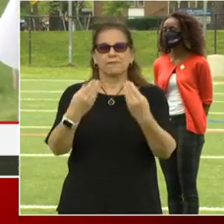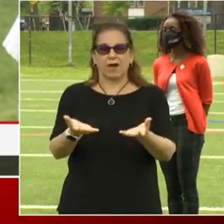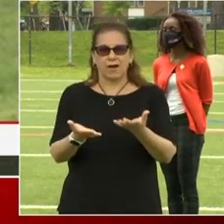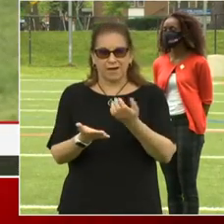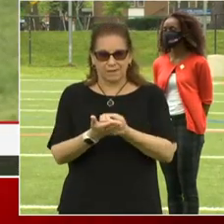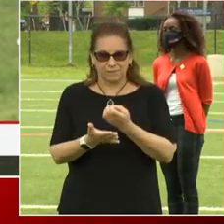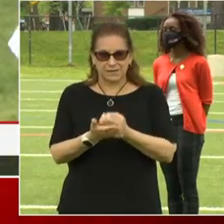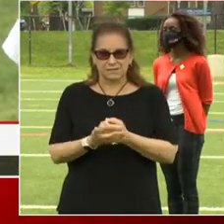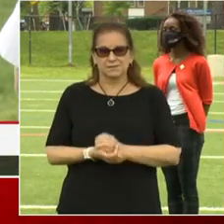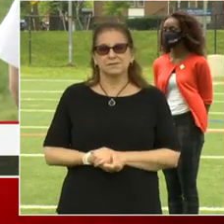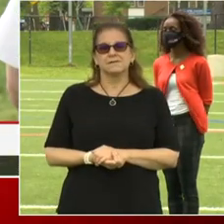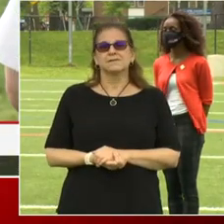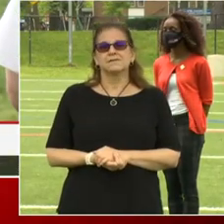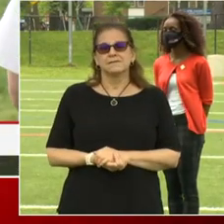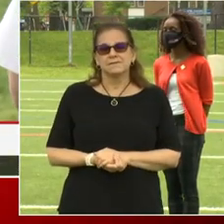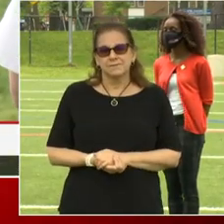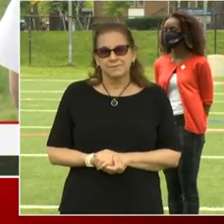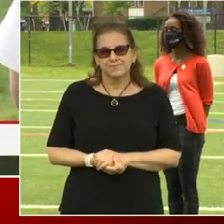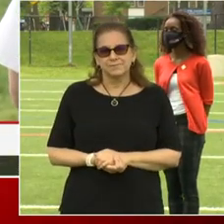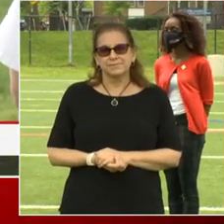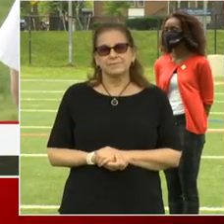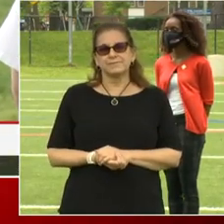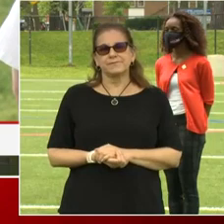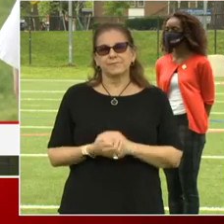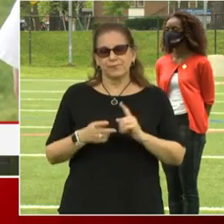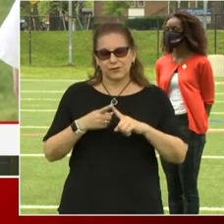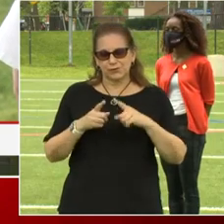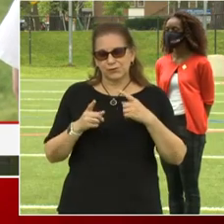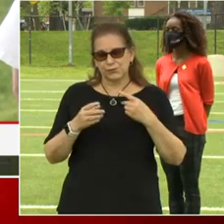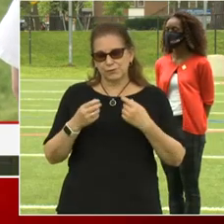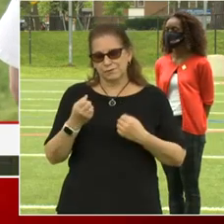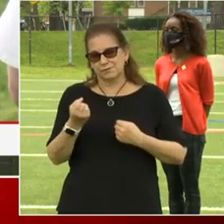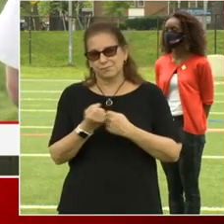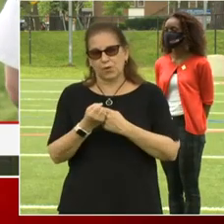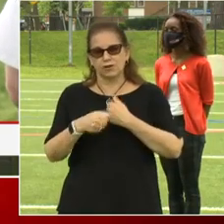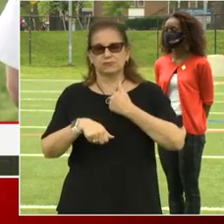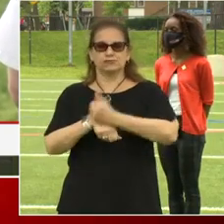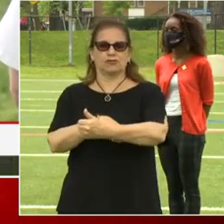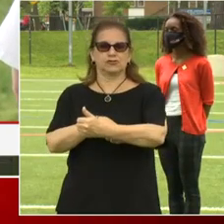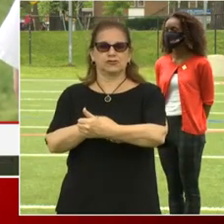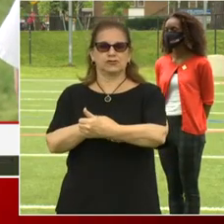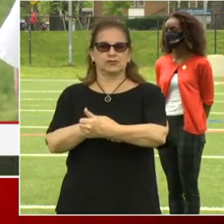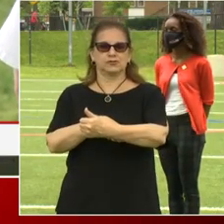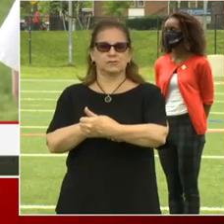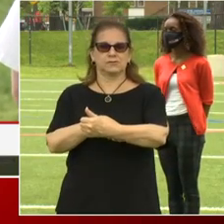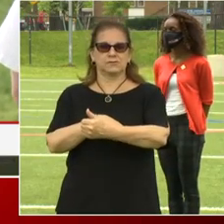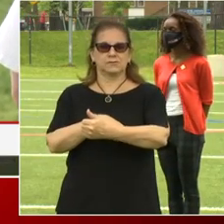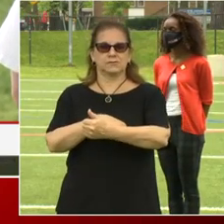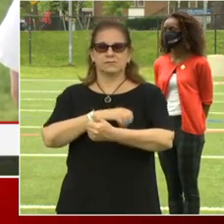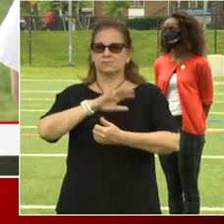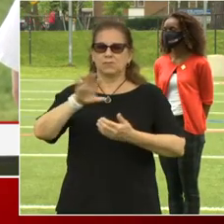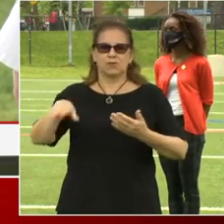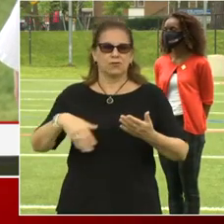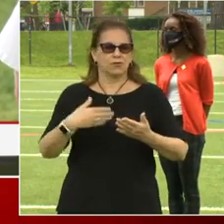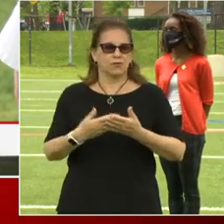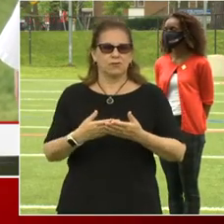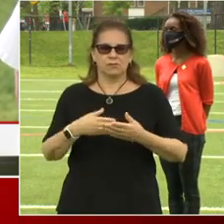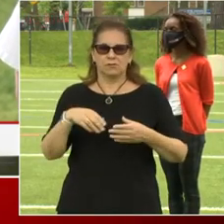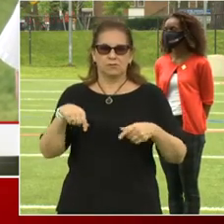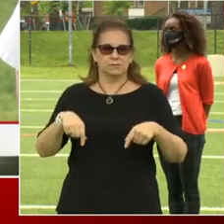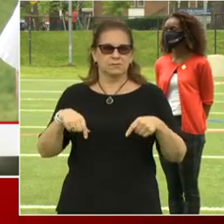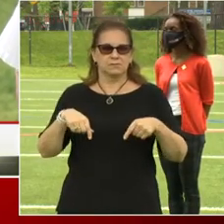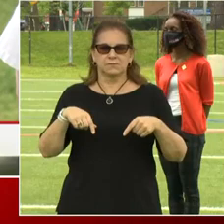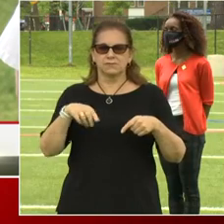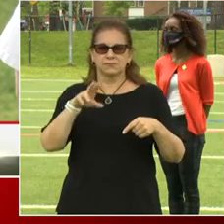tied to the alleged perpetrator. I mean, it's that simple. And what we have seen across the country over the years is that when you don't